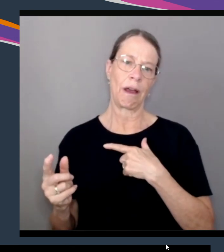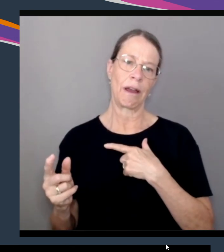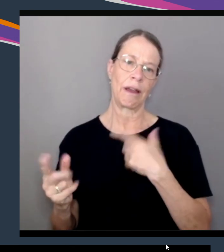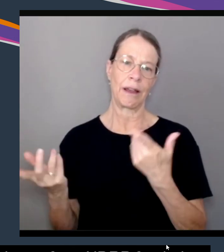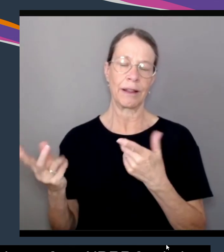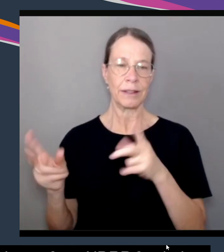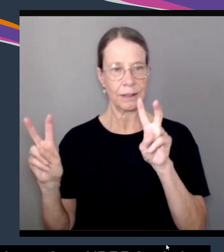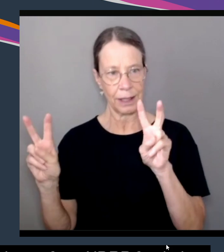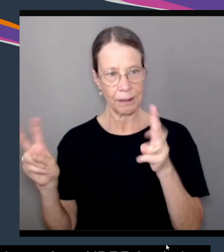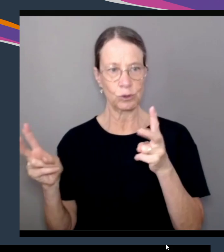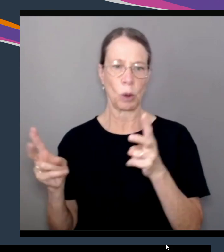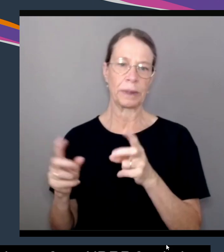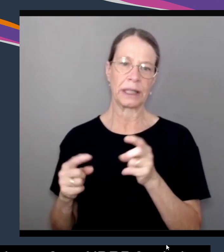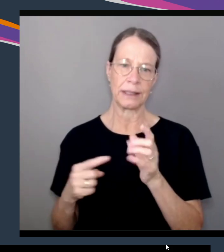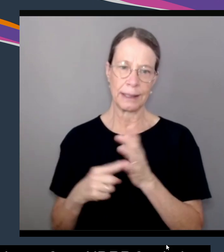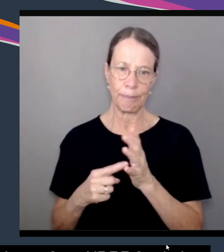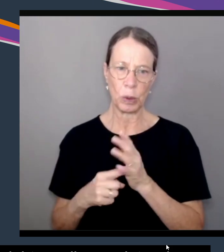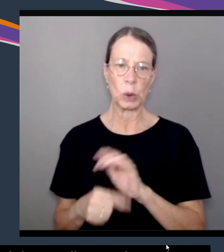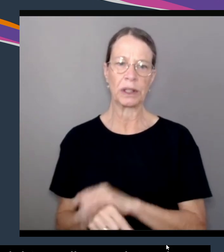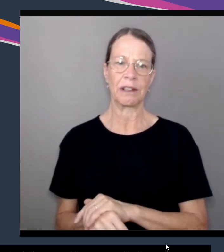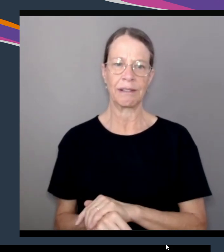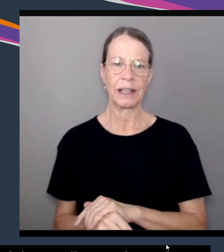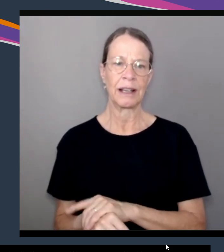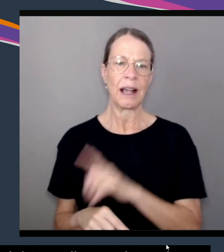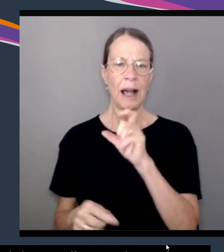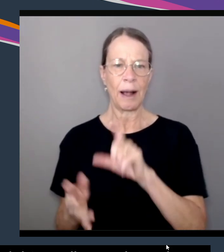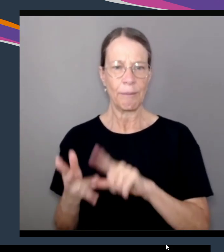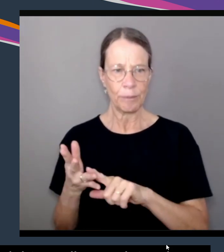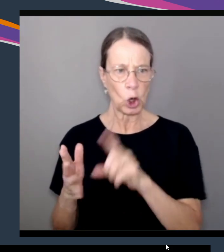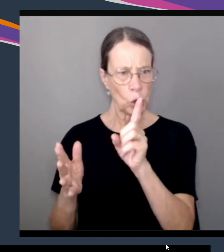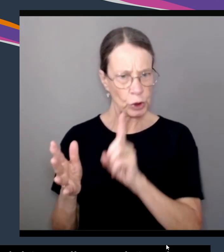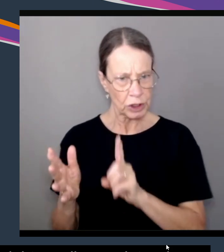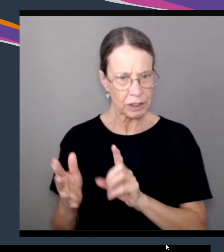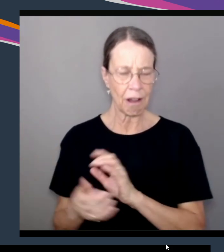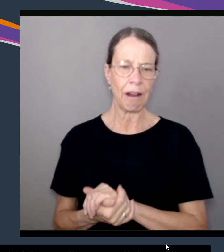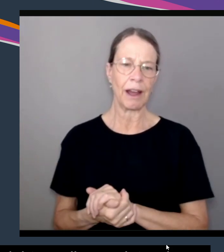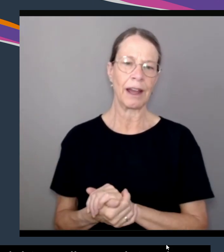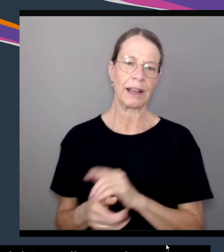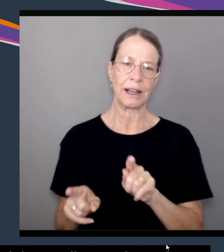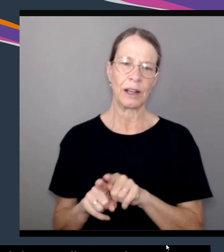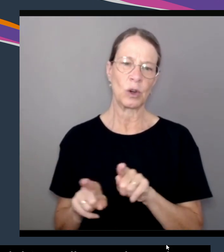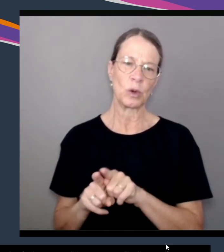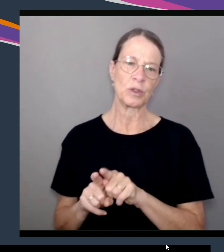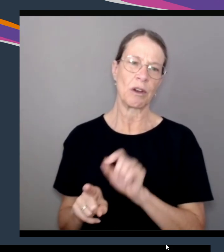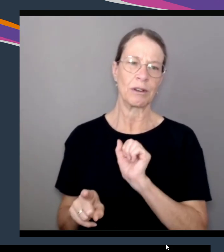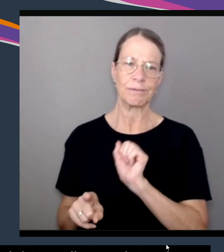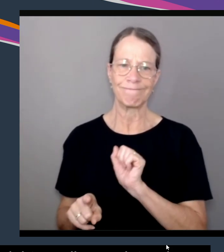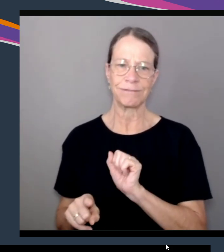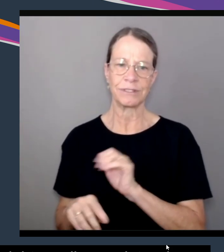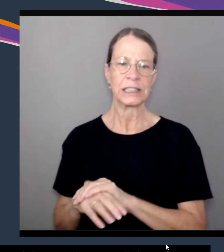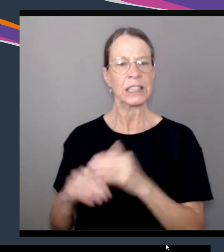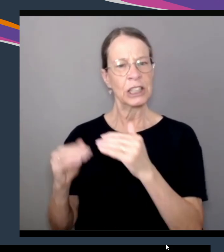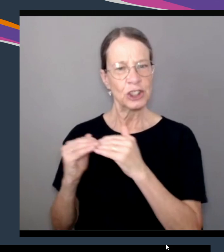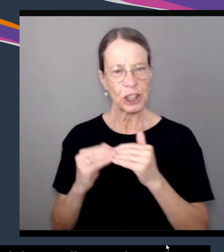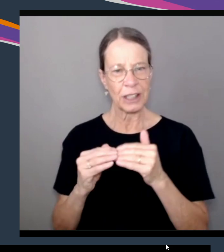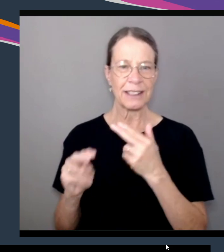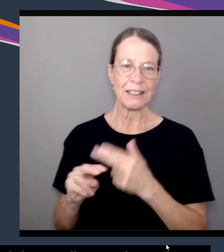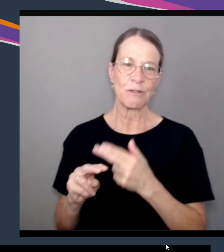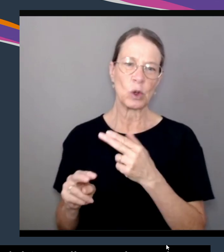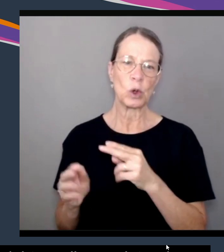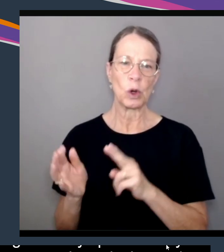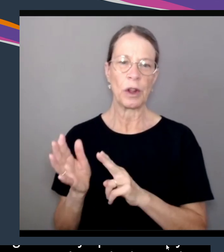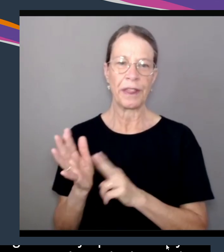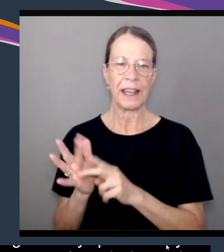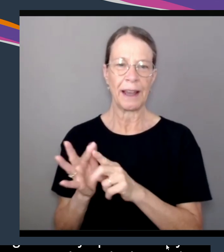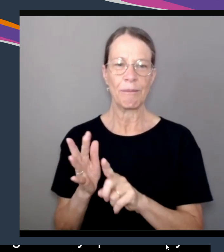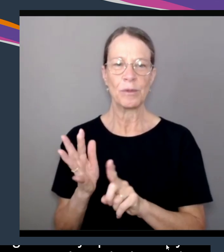what safety means in the context of sexual and reproductive health rights and justice for neurodivergent people. We'll now play the video, and thank